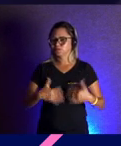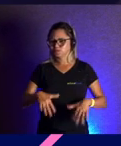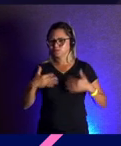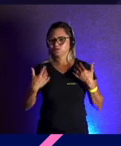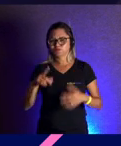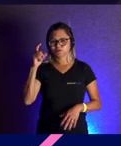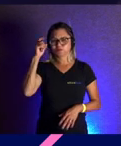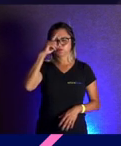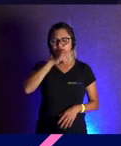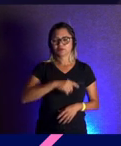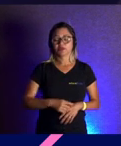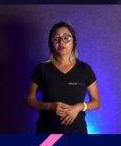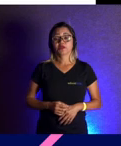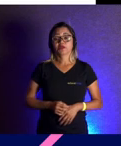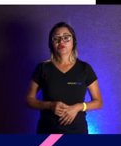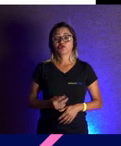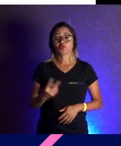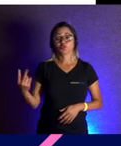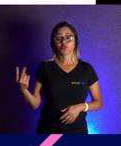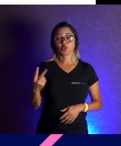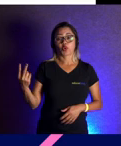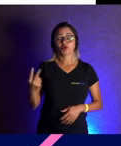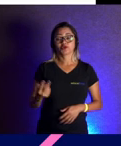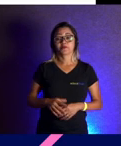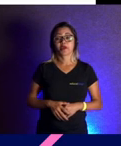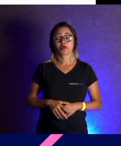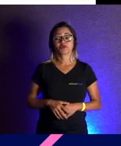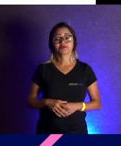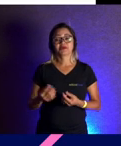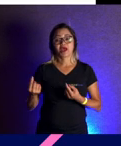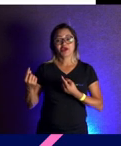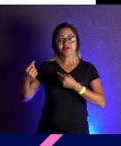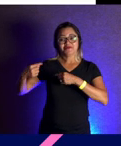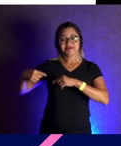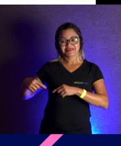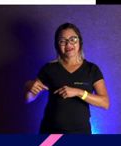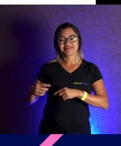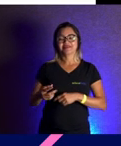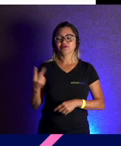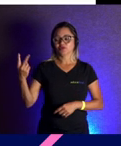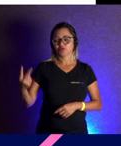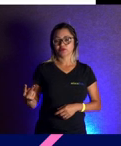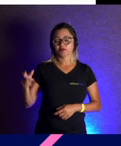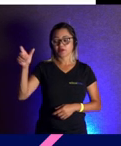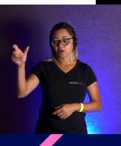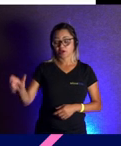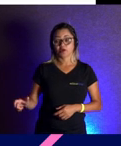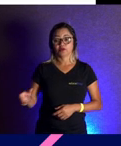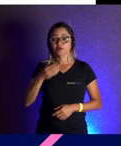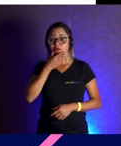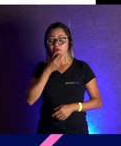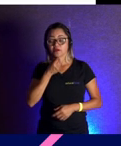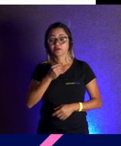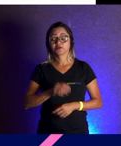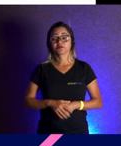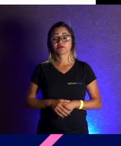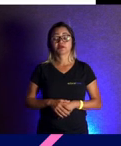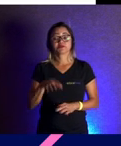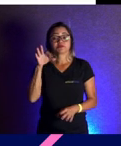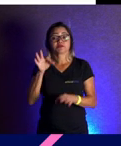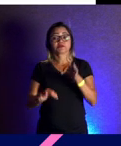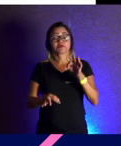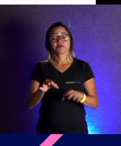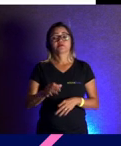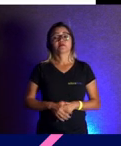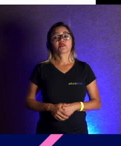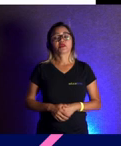average person. The people I like to get inside this next project is the trial of what I'm going to do. And that's the next project is the trial